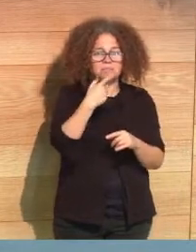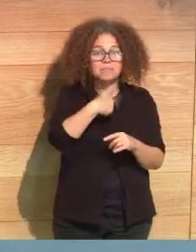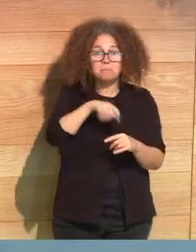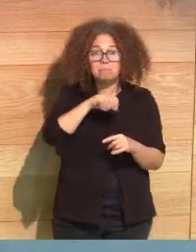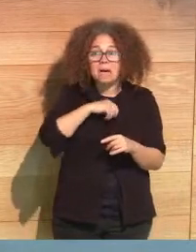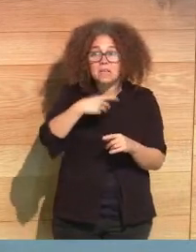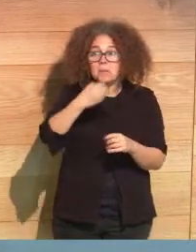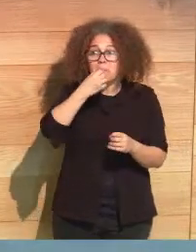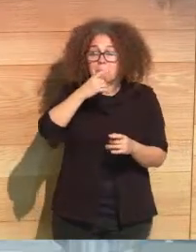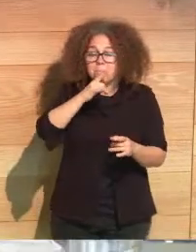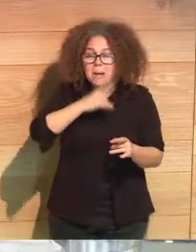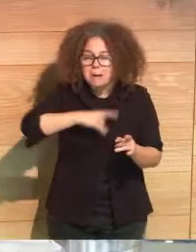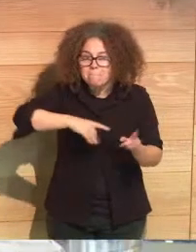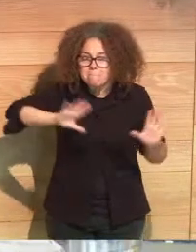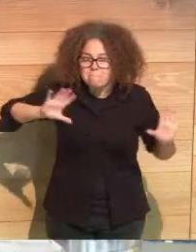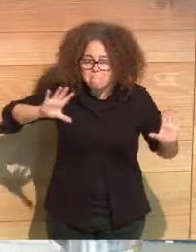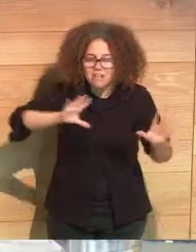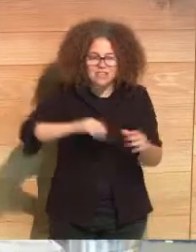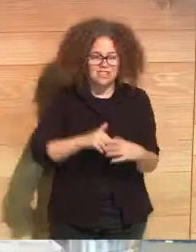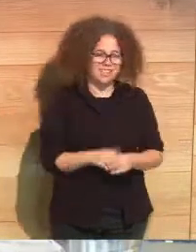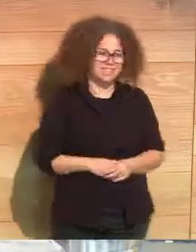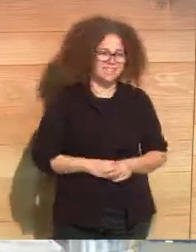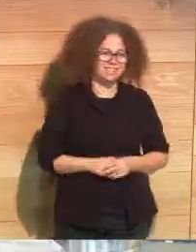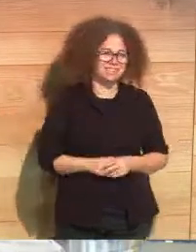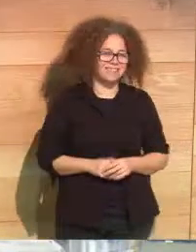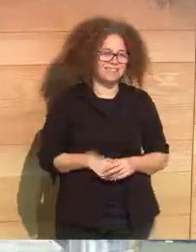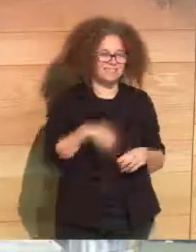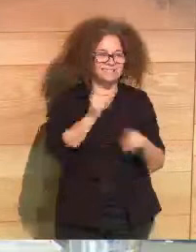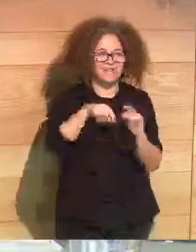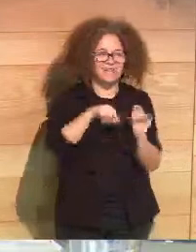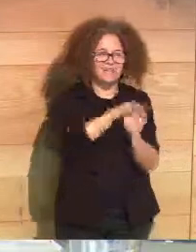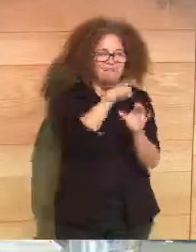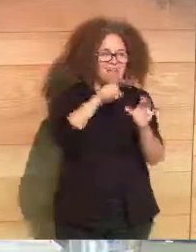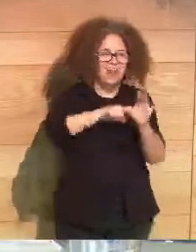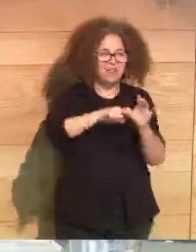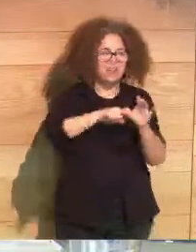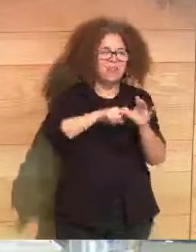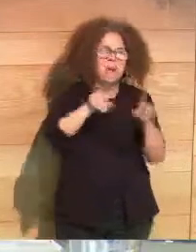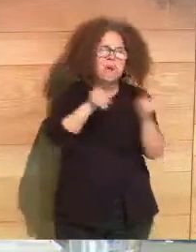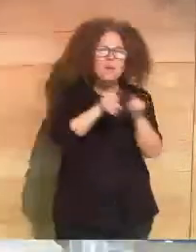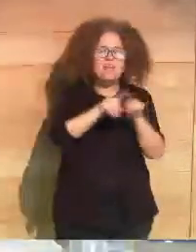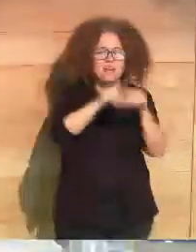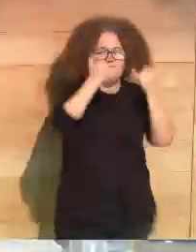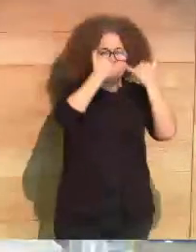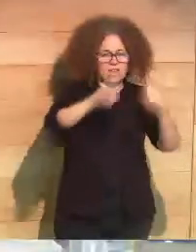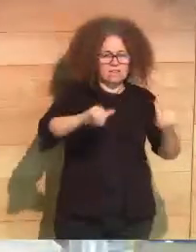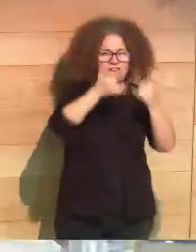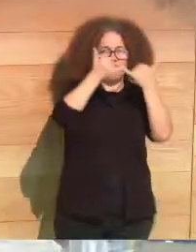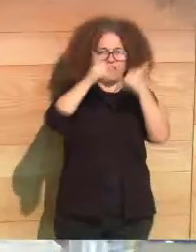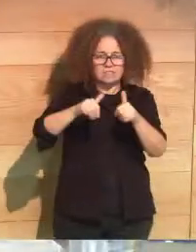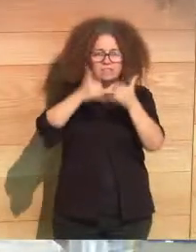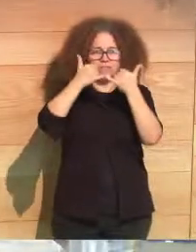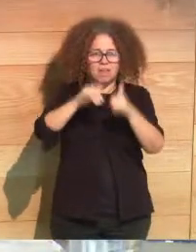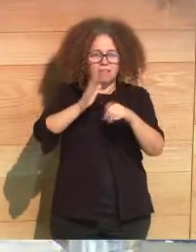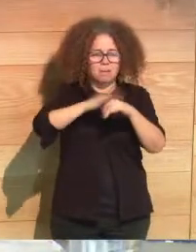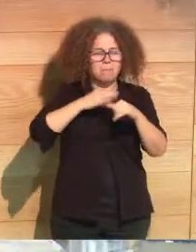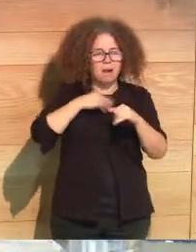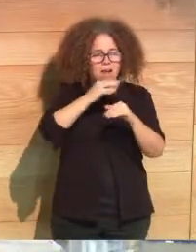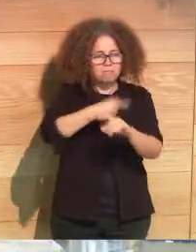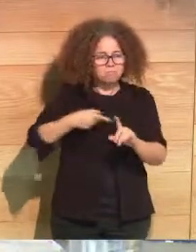anti-VJ group. I had never said that in Spanish. I don't know if I've pronounced that correctly. You know that they participated at